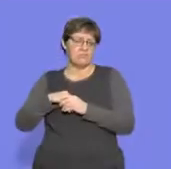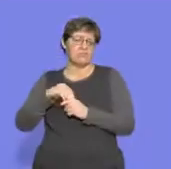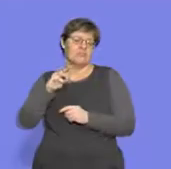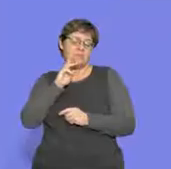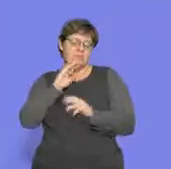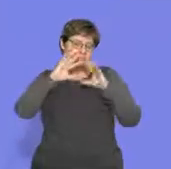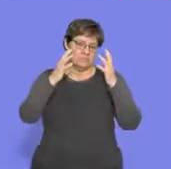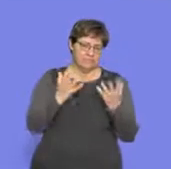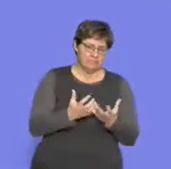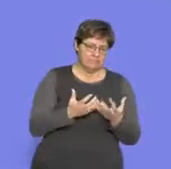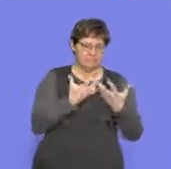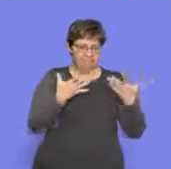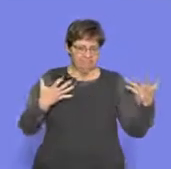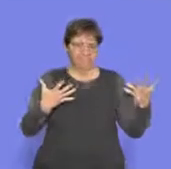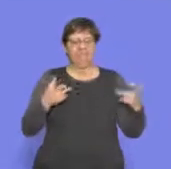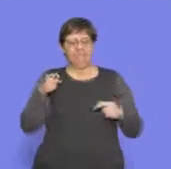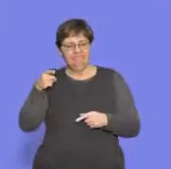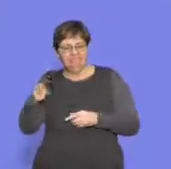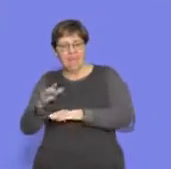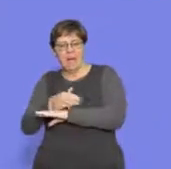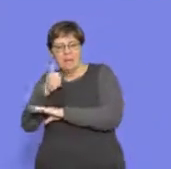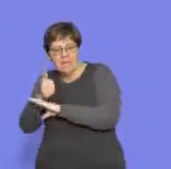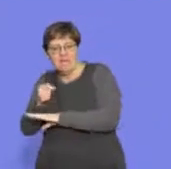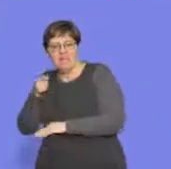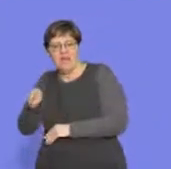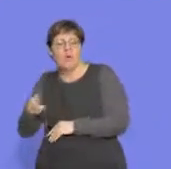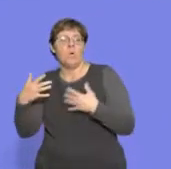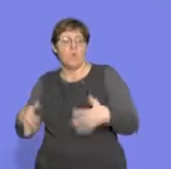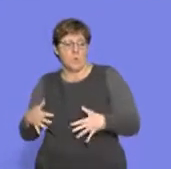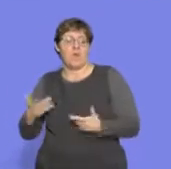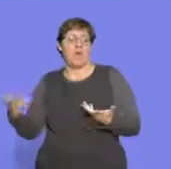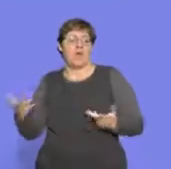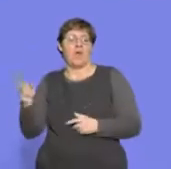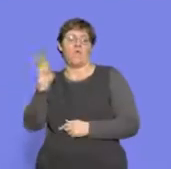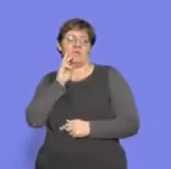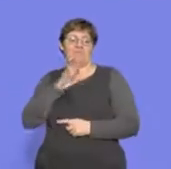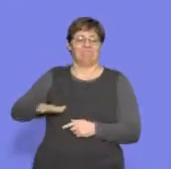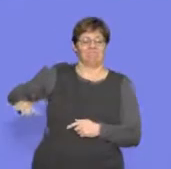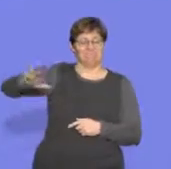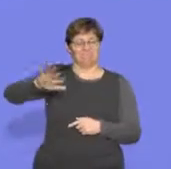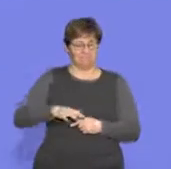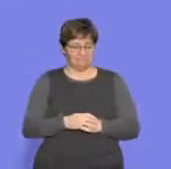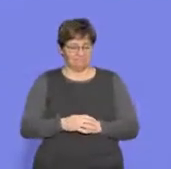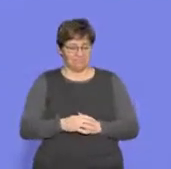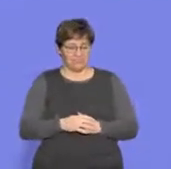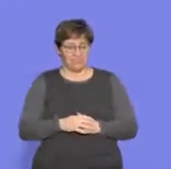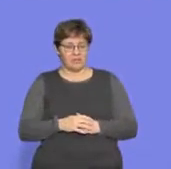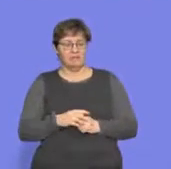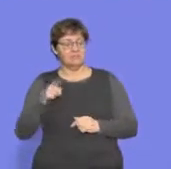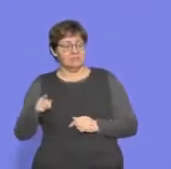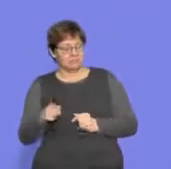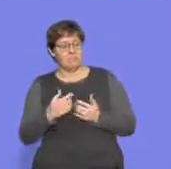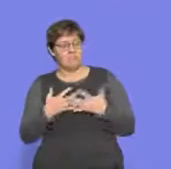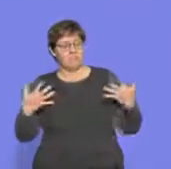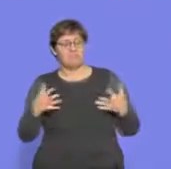on Earth, a large percentage of that is based in your aquatic habitats. So the hydrosphere forms an important part of